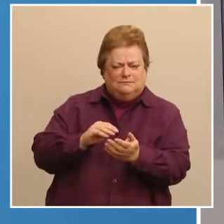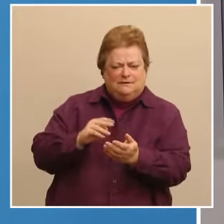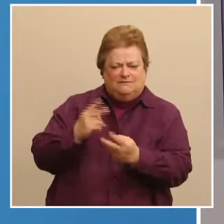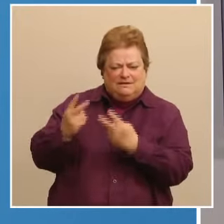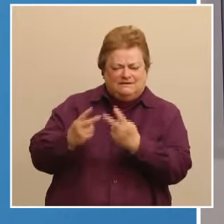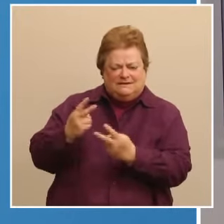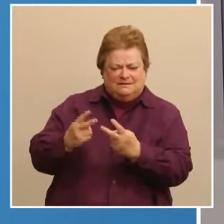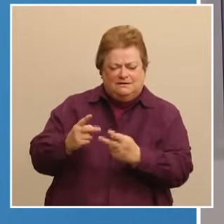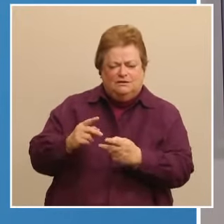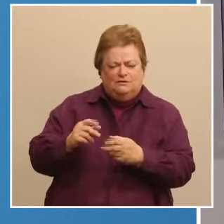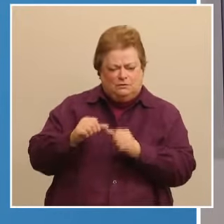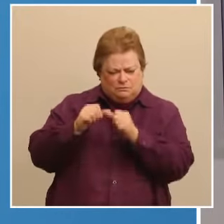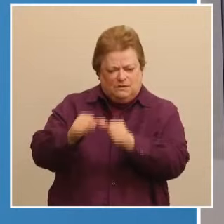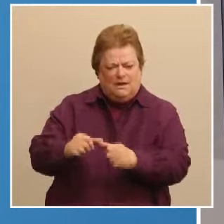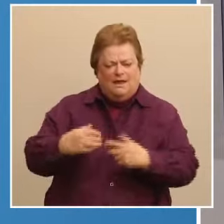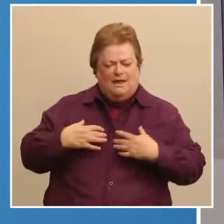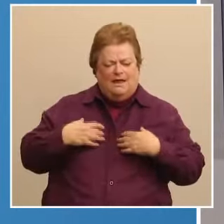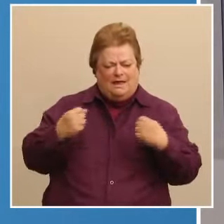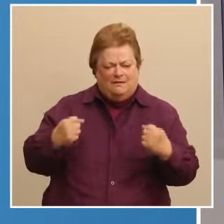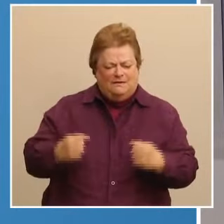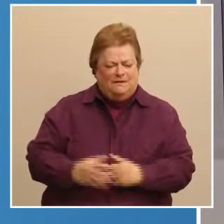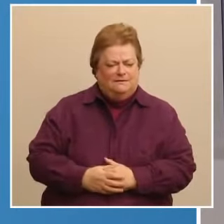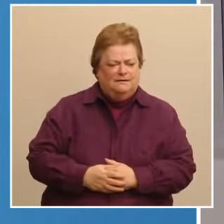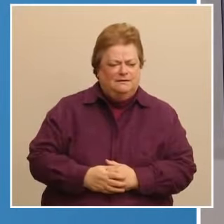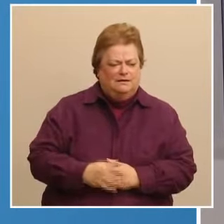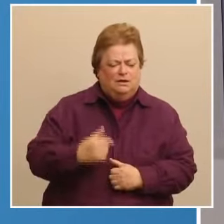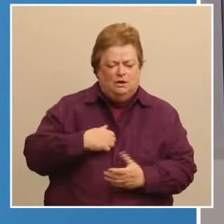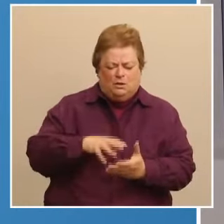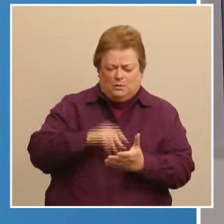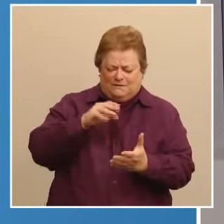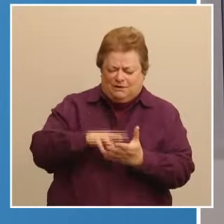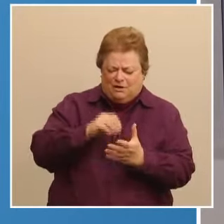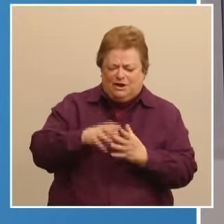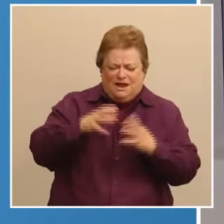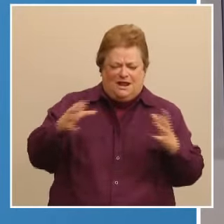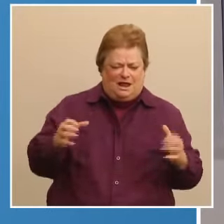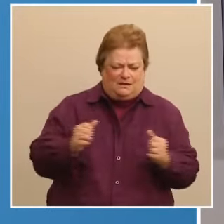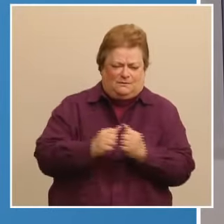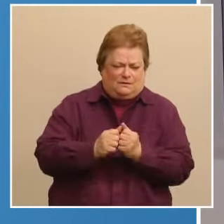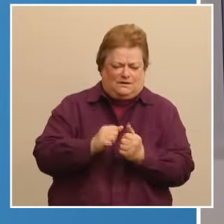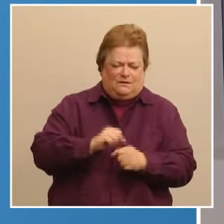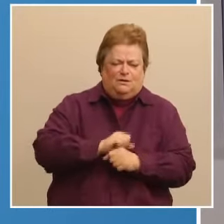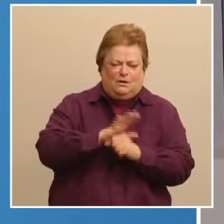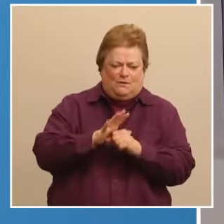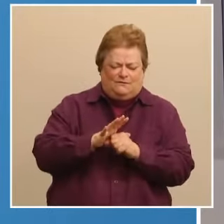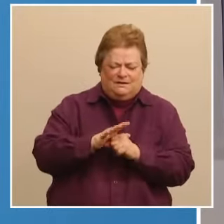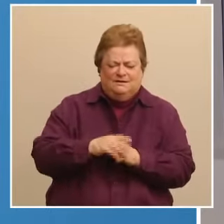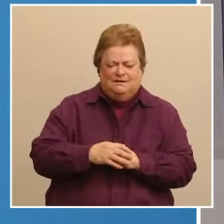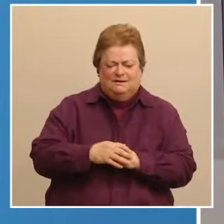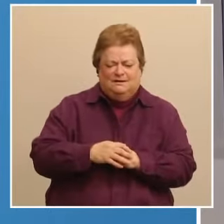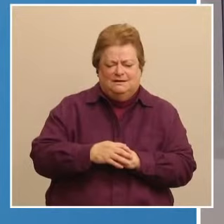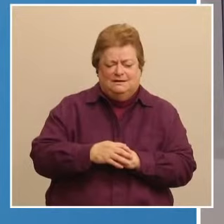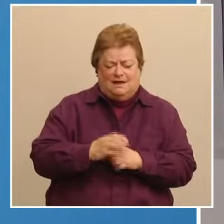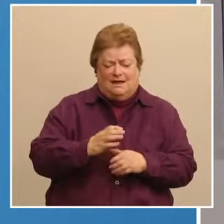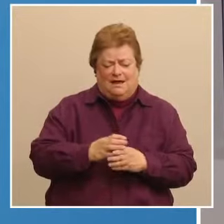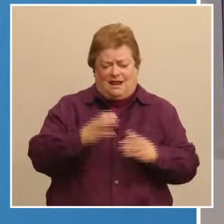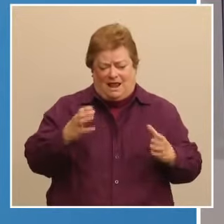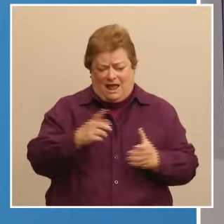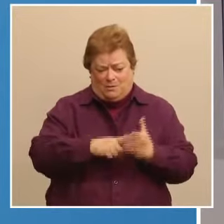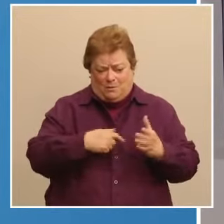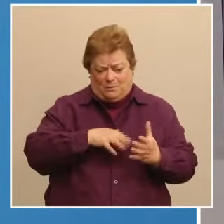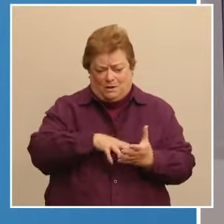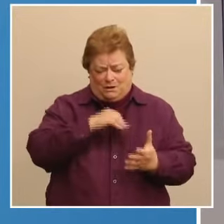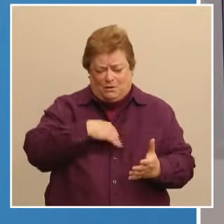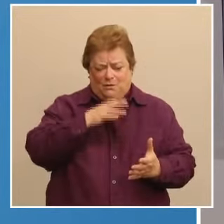We've learned a lot of lessons with the COVID event, And a lot of those lessons we will apply in the